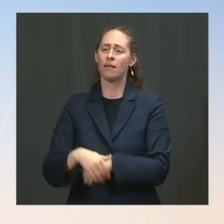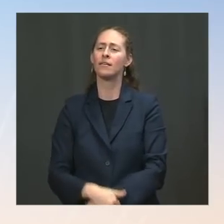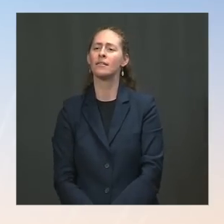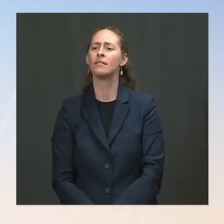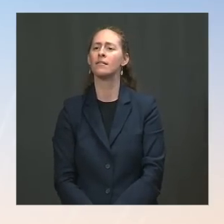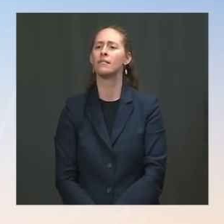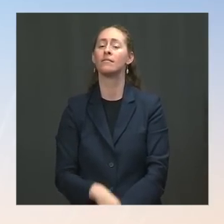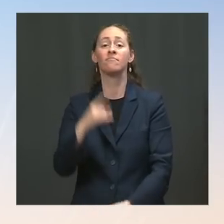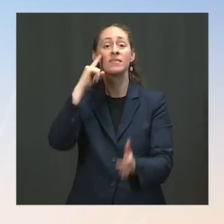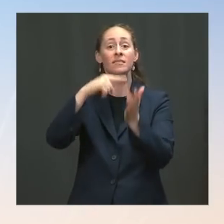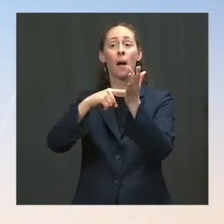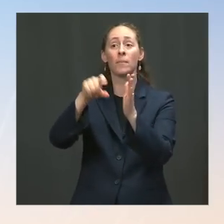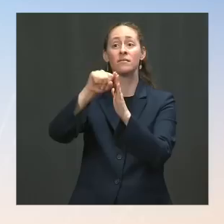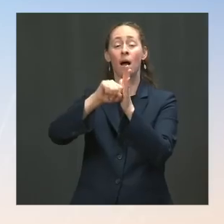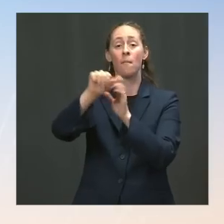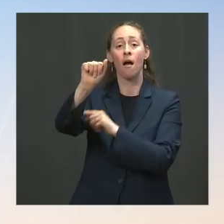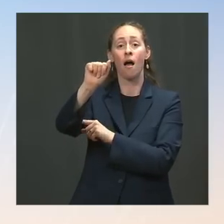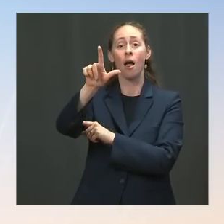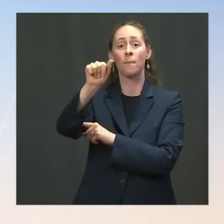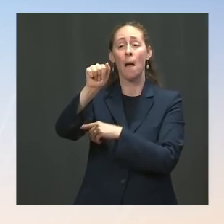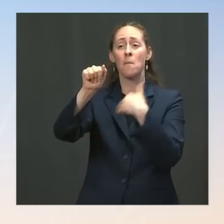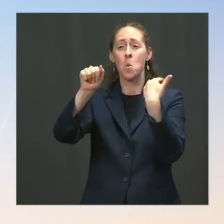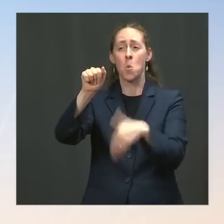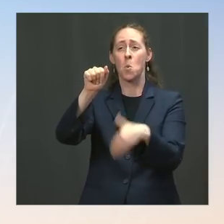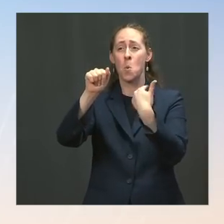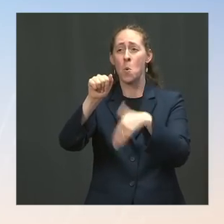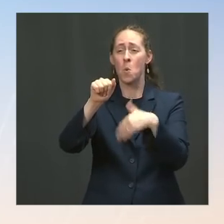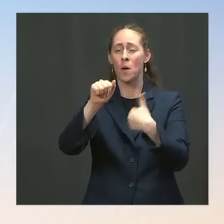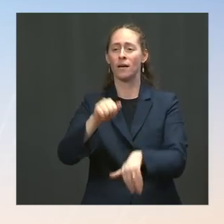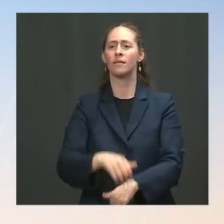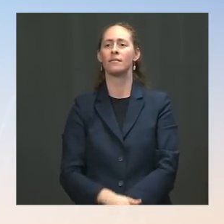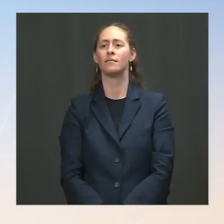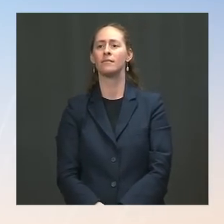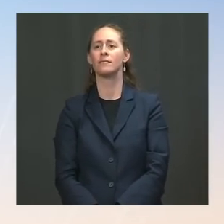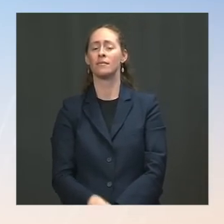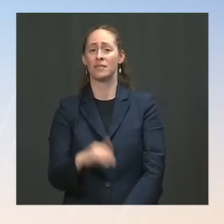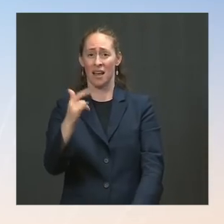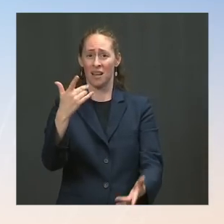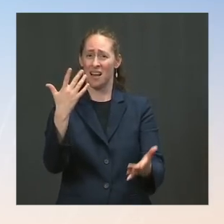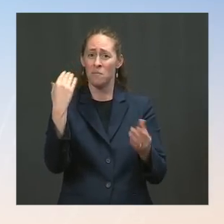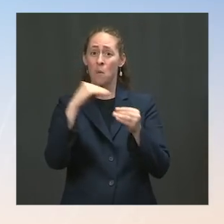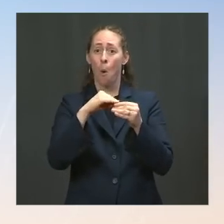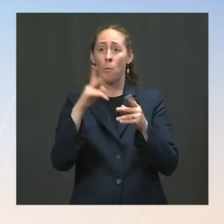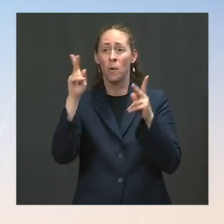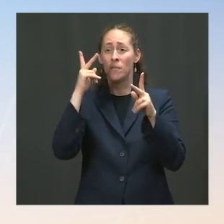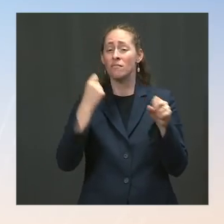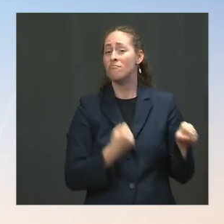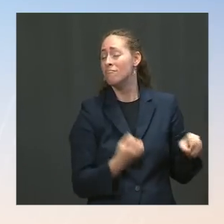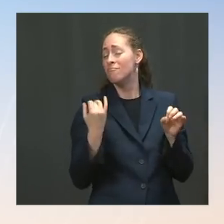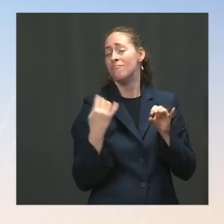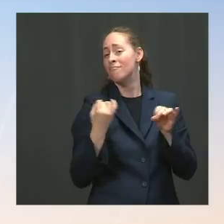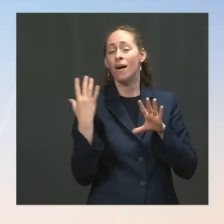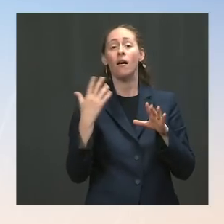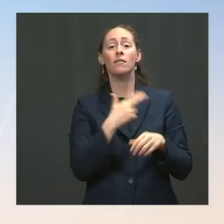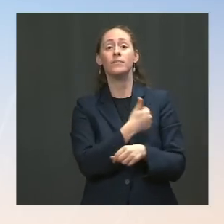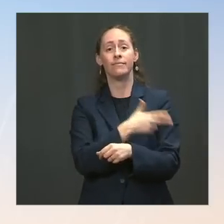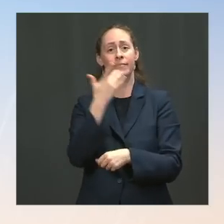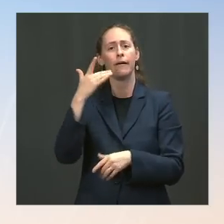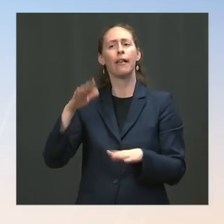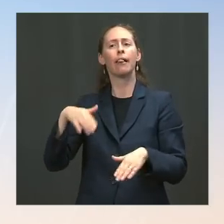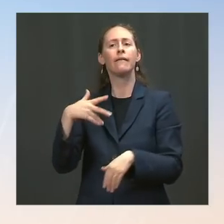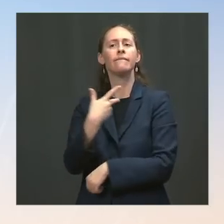with unvaccinated folks. In Florida, officials have said that more than 95% of those hospitalized were not vaccinated. In